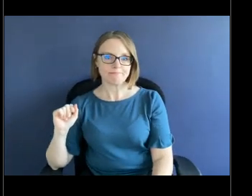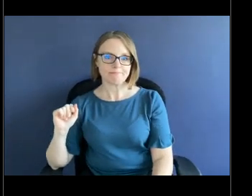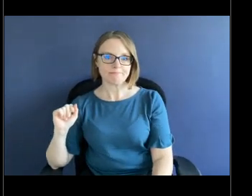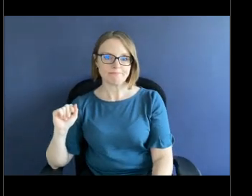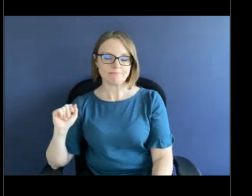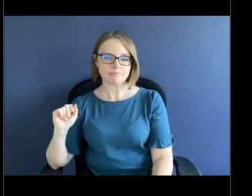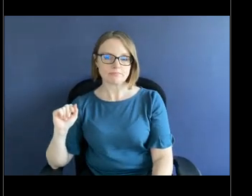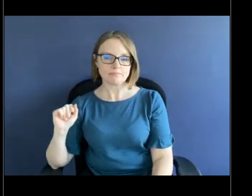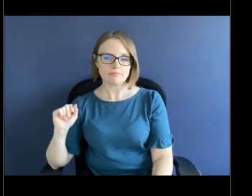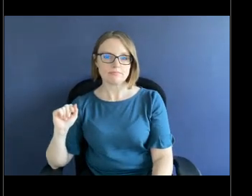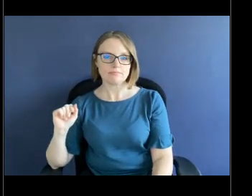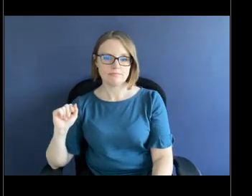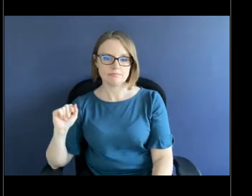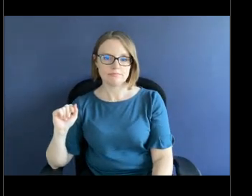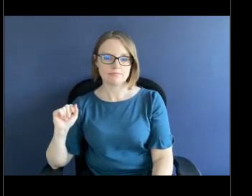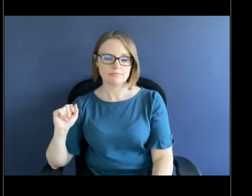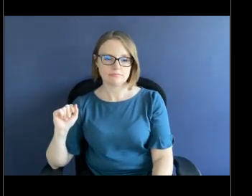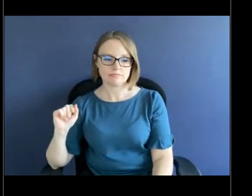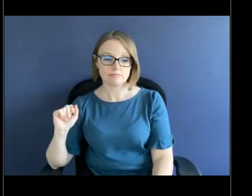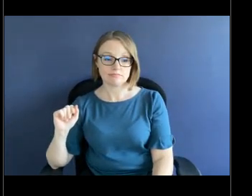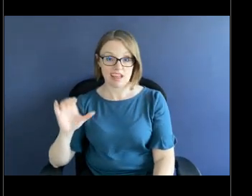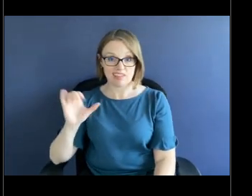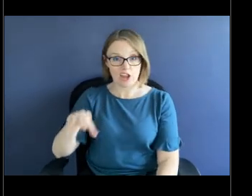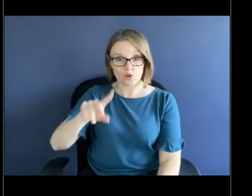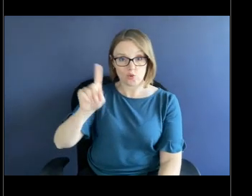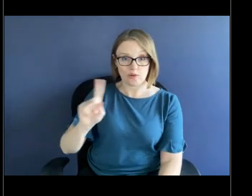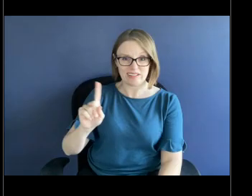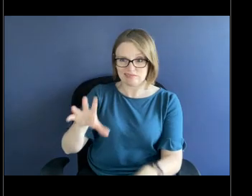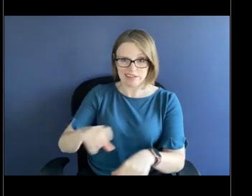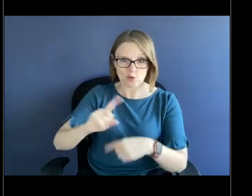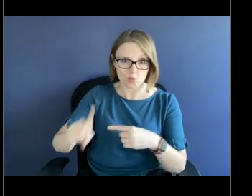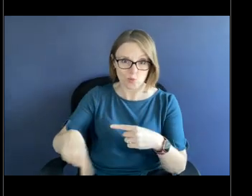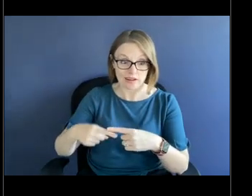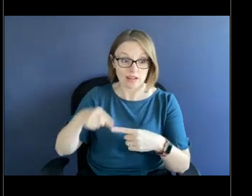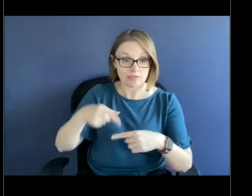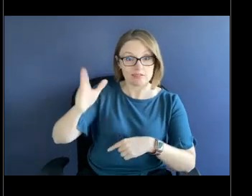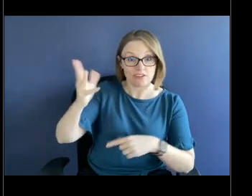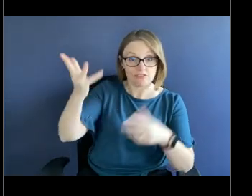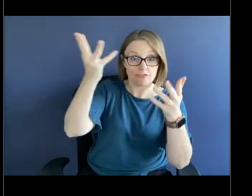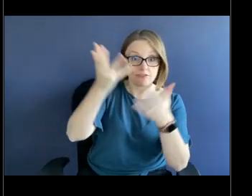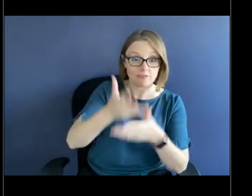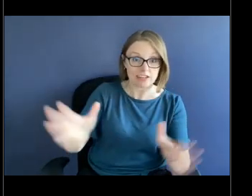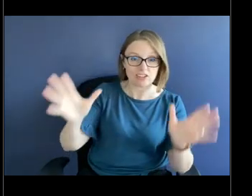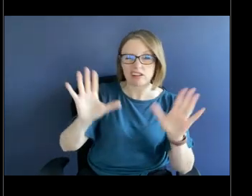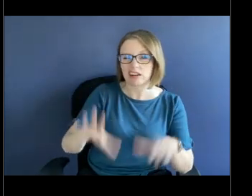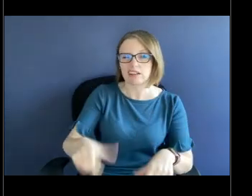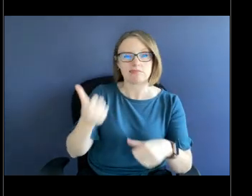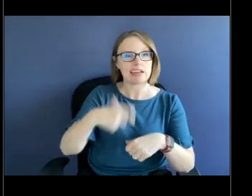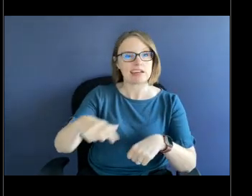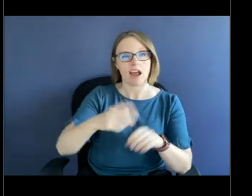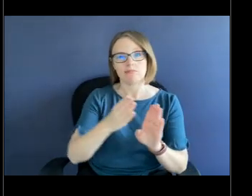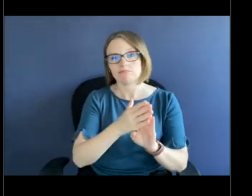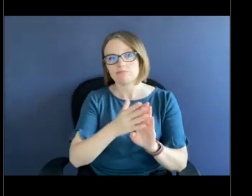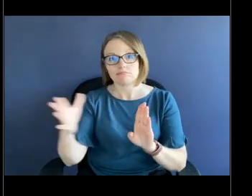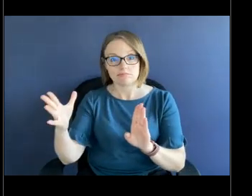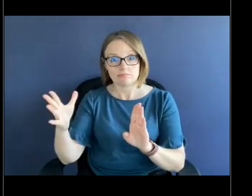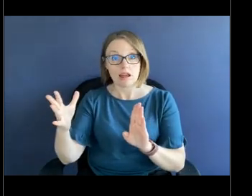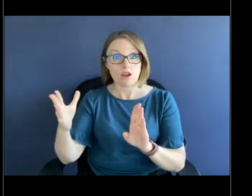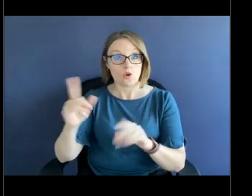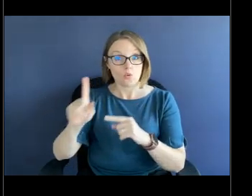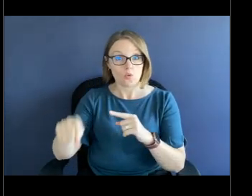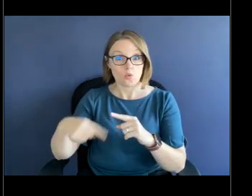You may take the quiz anytime following this training. Passing certificates will immediately be